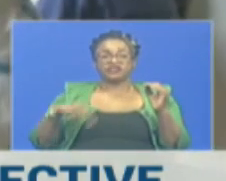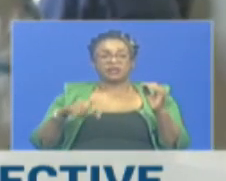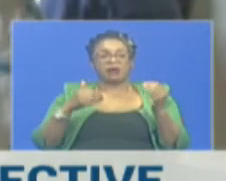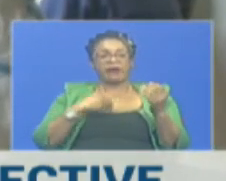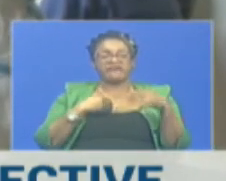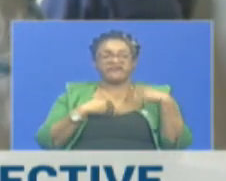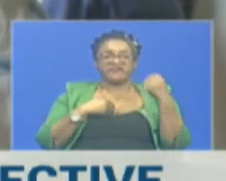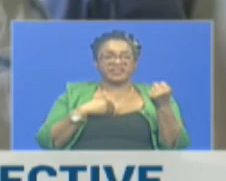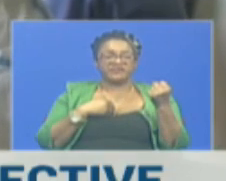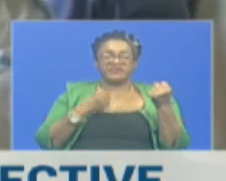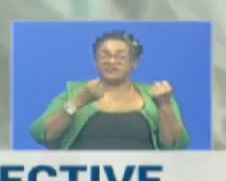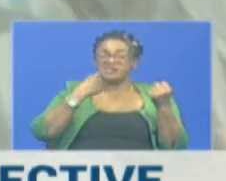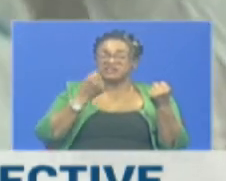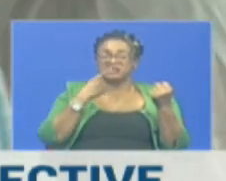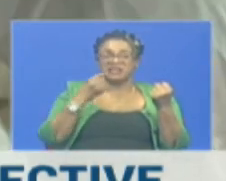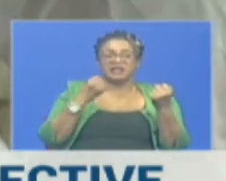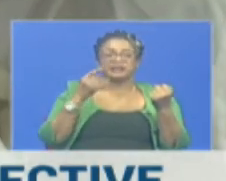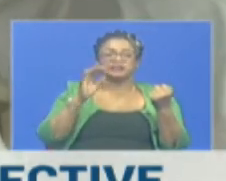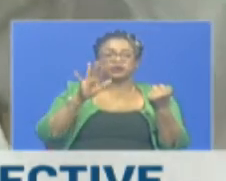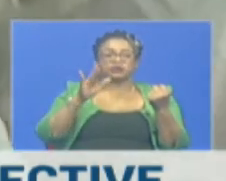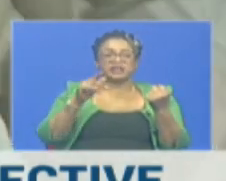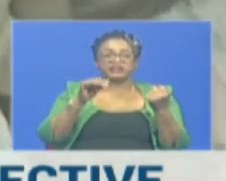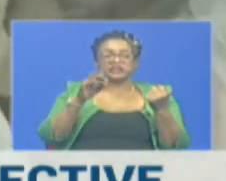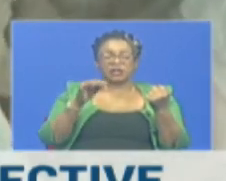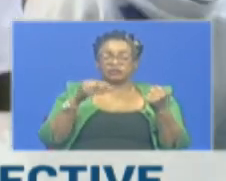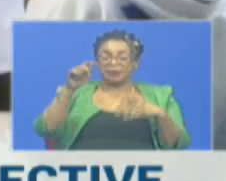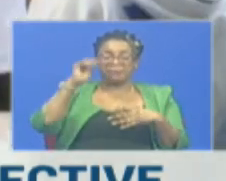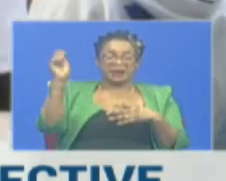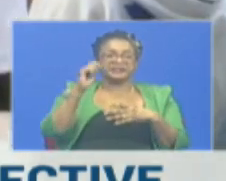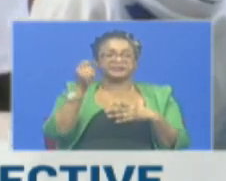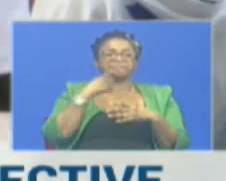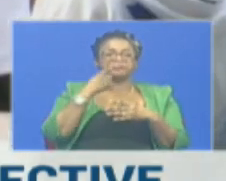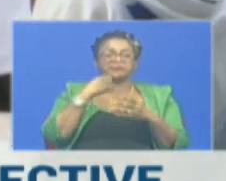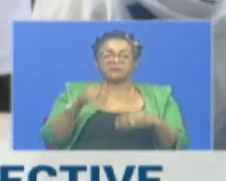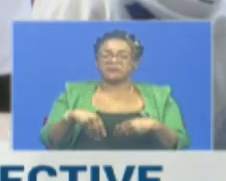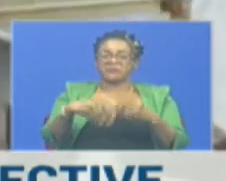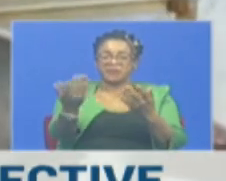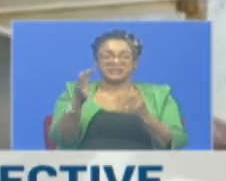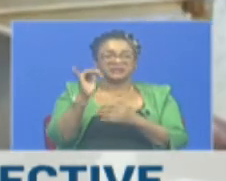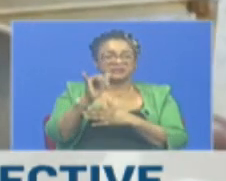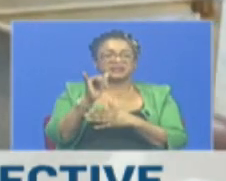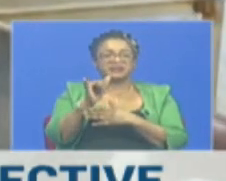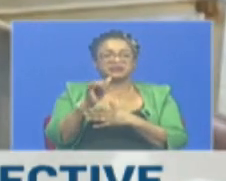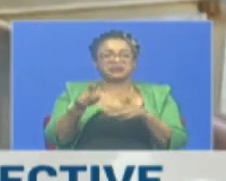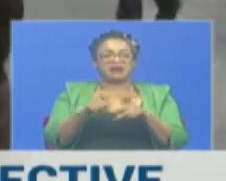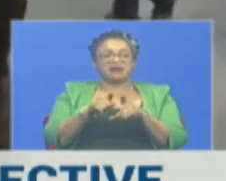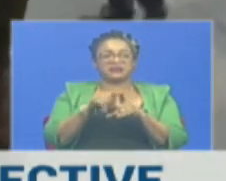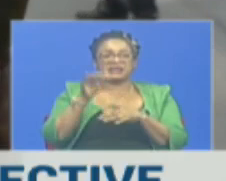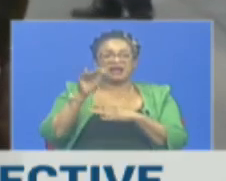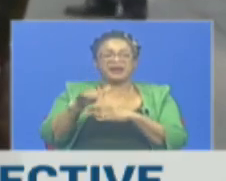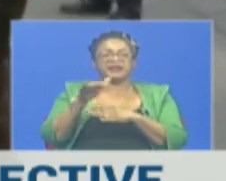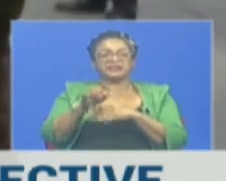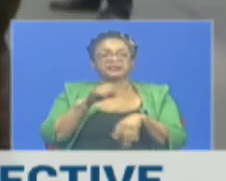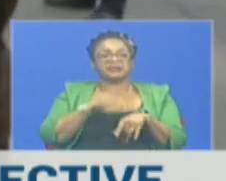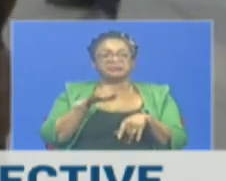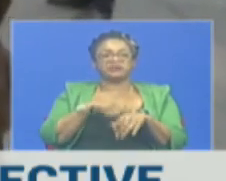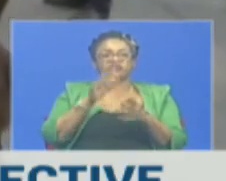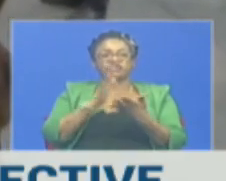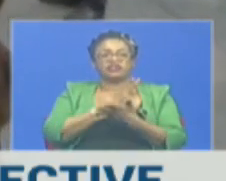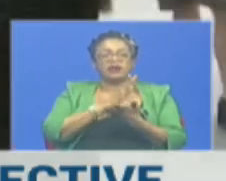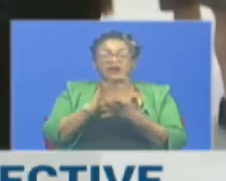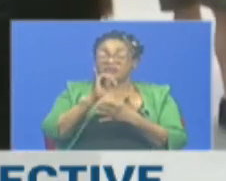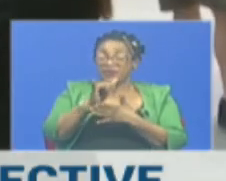potential vaccines in clinical trials. The president said they released the genome sequence at the earliest time and shared control and